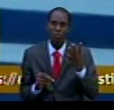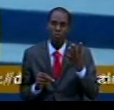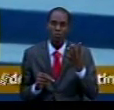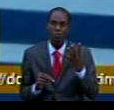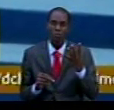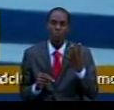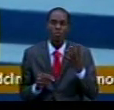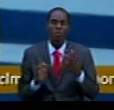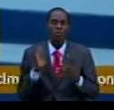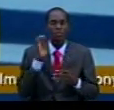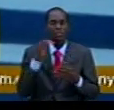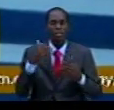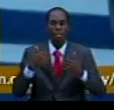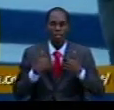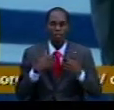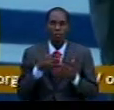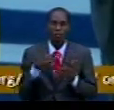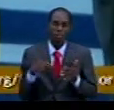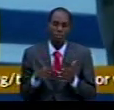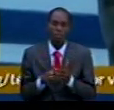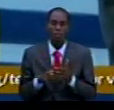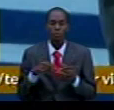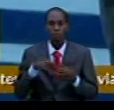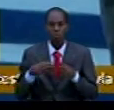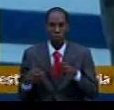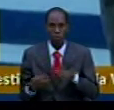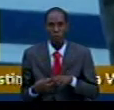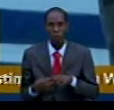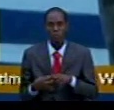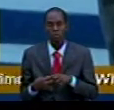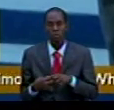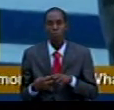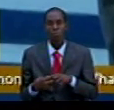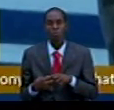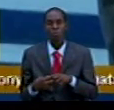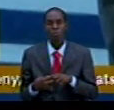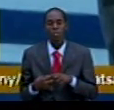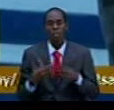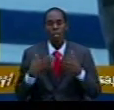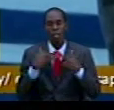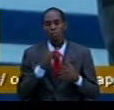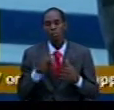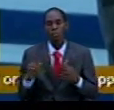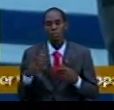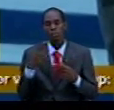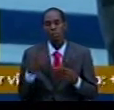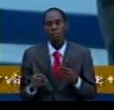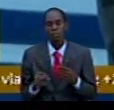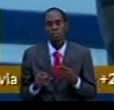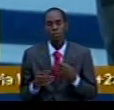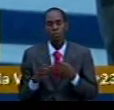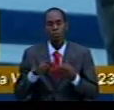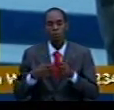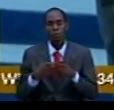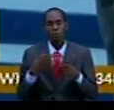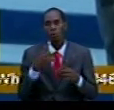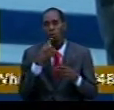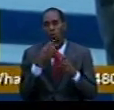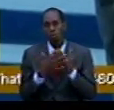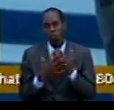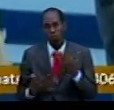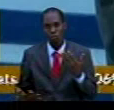mi gege bi obirin onisun eje gbati mo wa lo